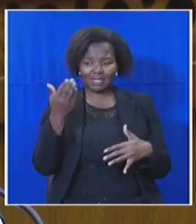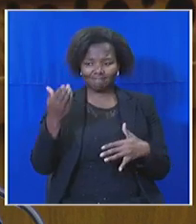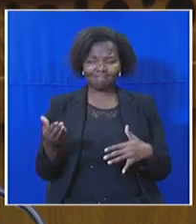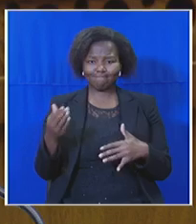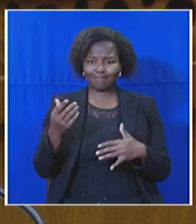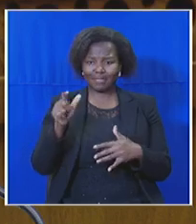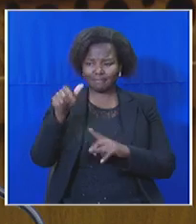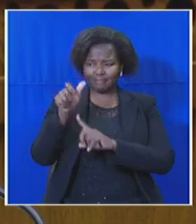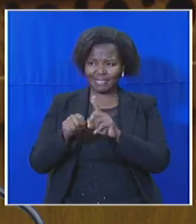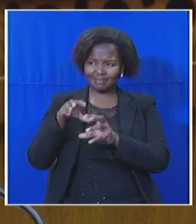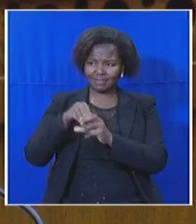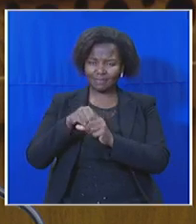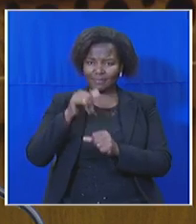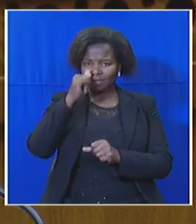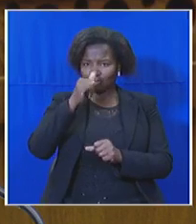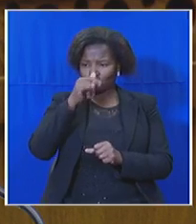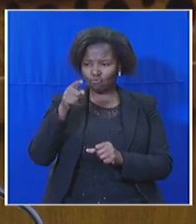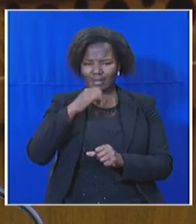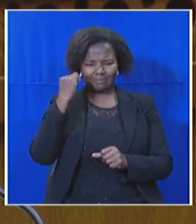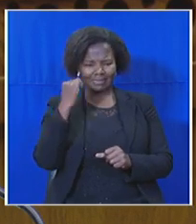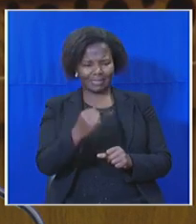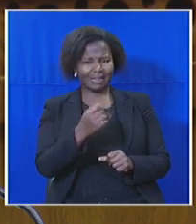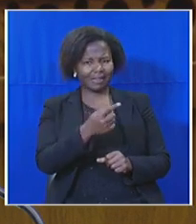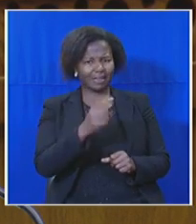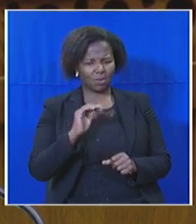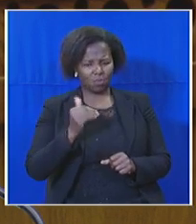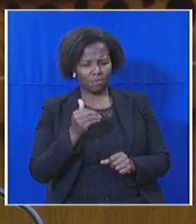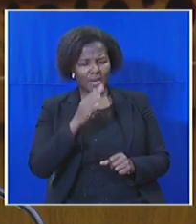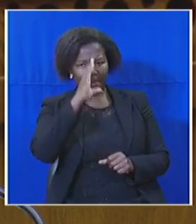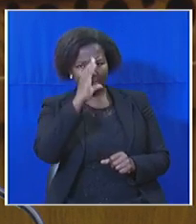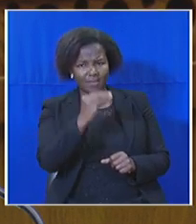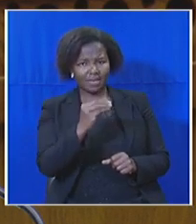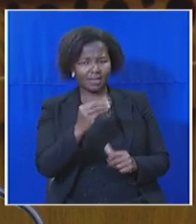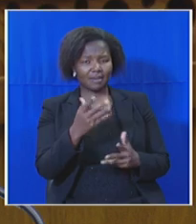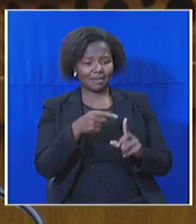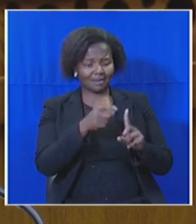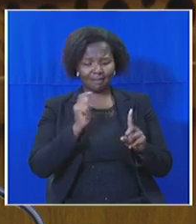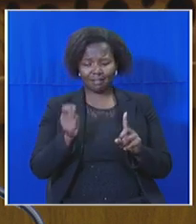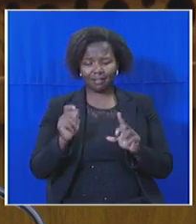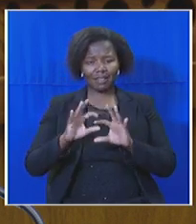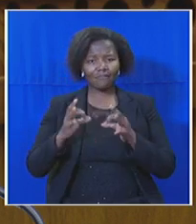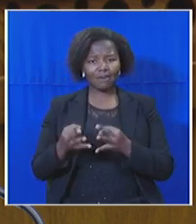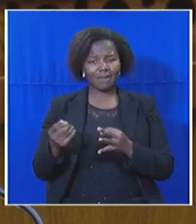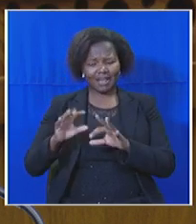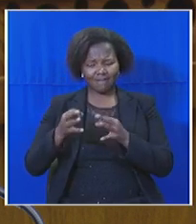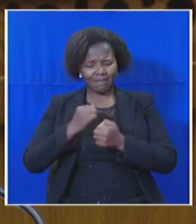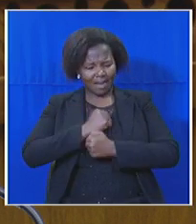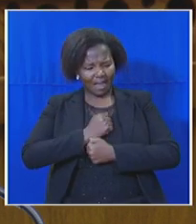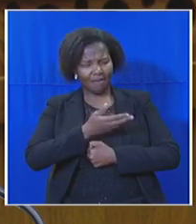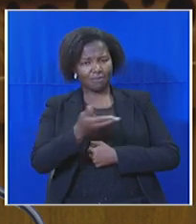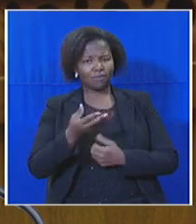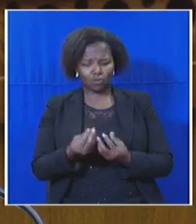families, taking away mothers and fathers, taking away breadwinners and loved ones, creating